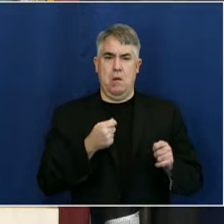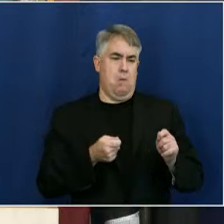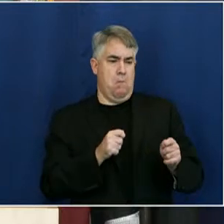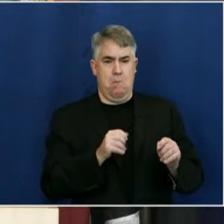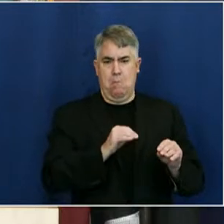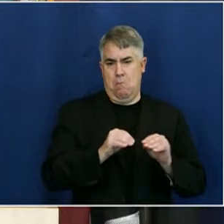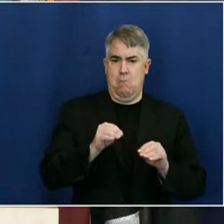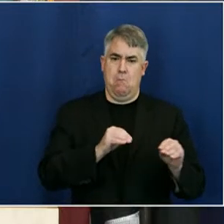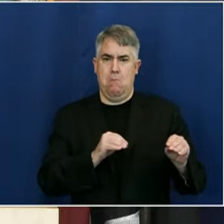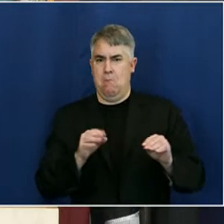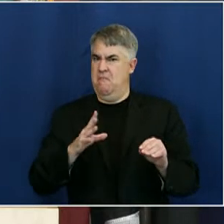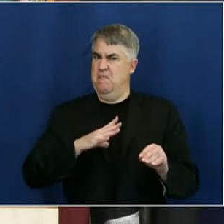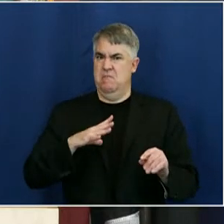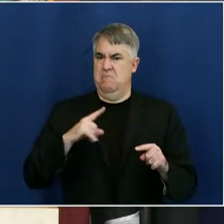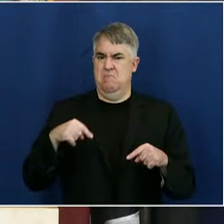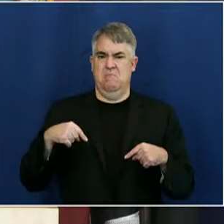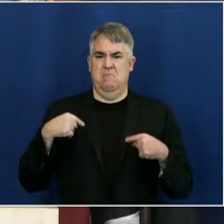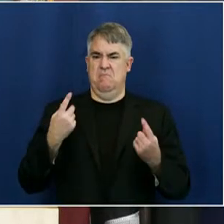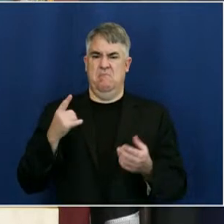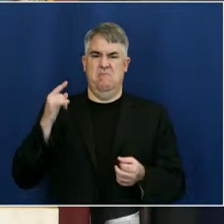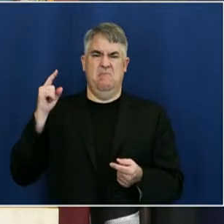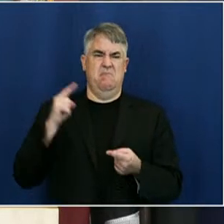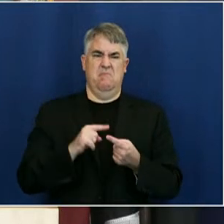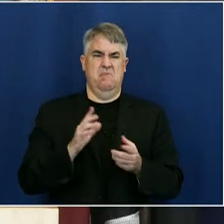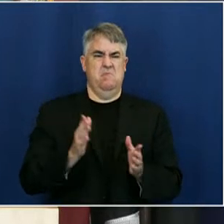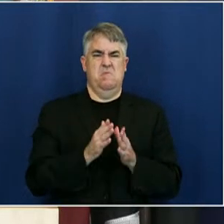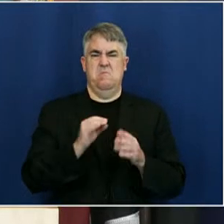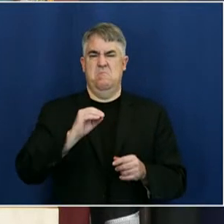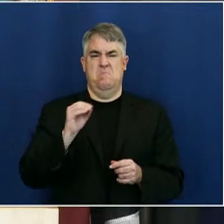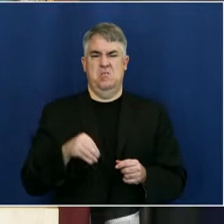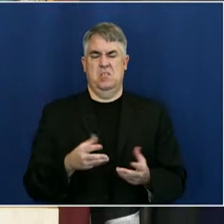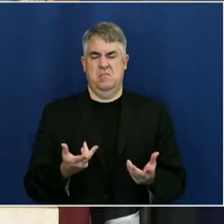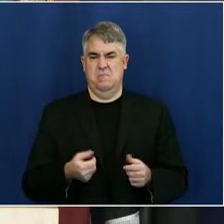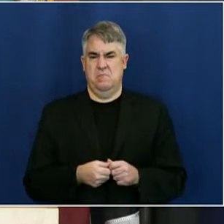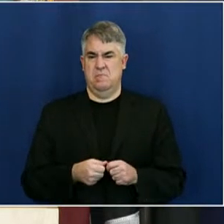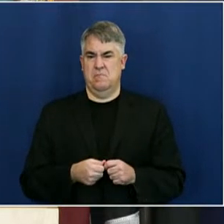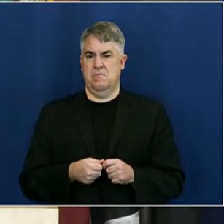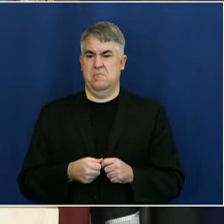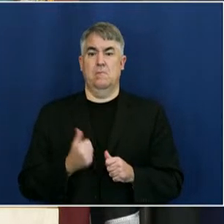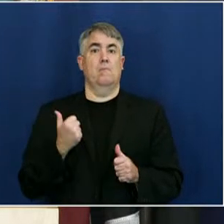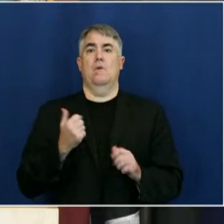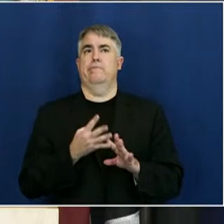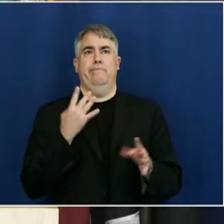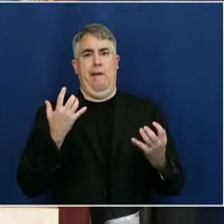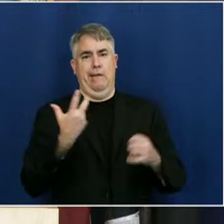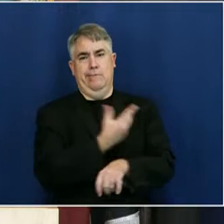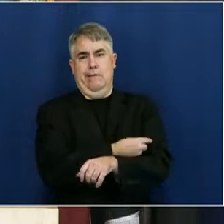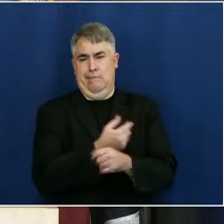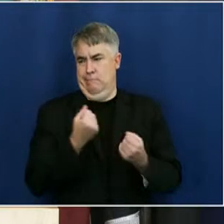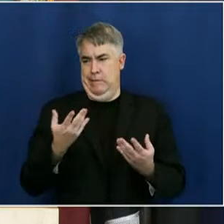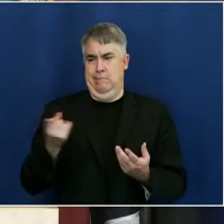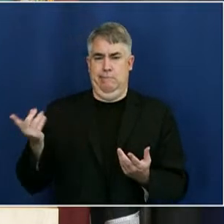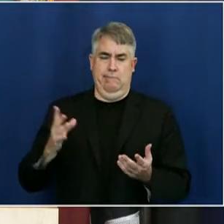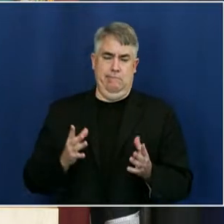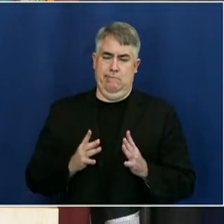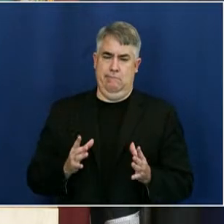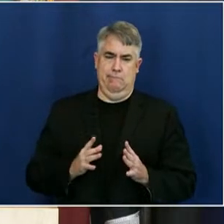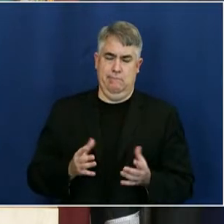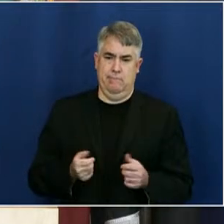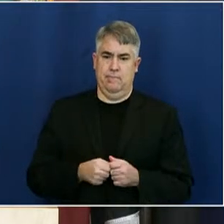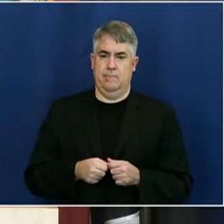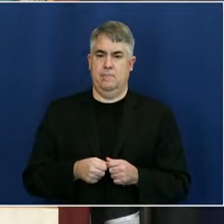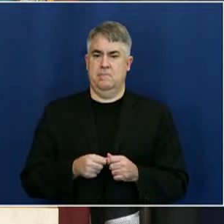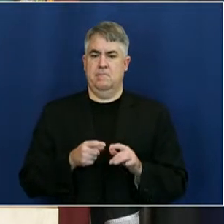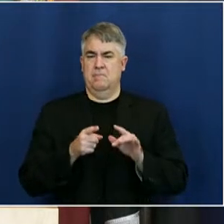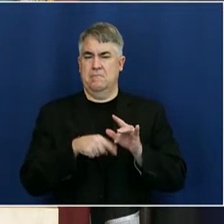been very low. We've generally had the opposite problem of more people wanting appointments than we've had appointments available. So we haven't seen a considerable thing. You